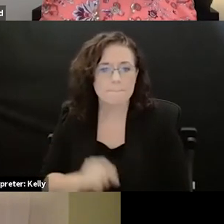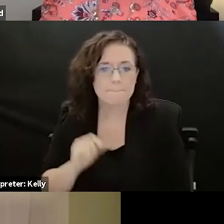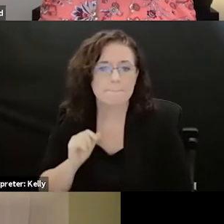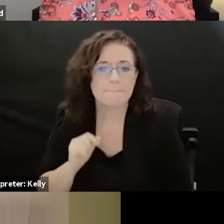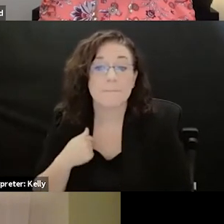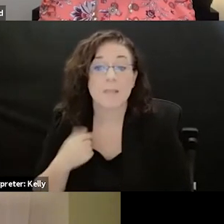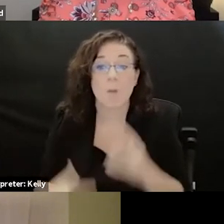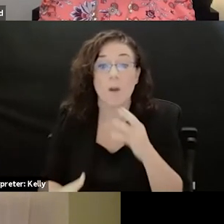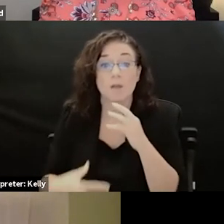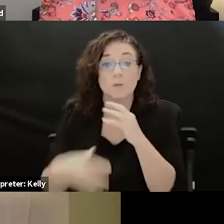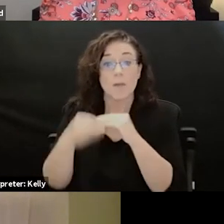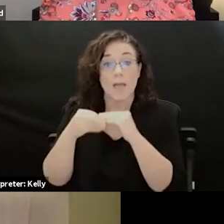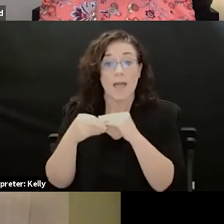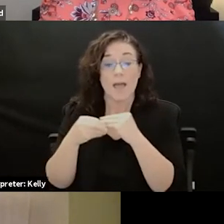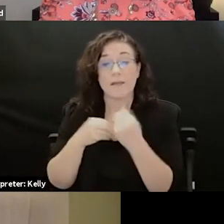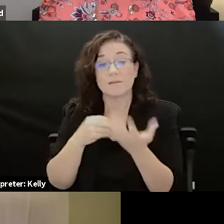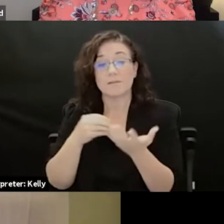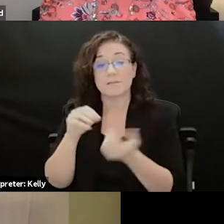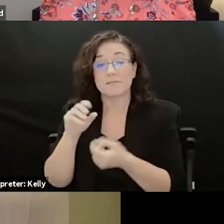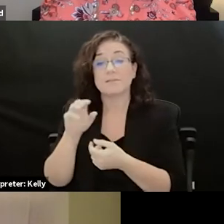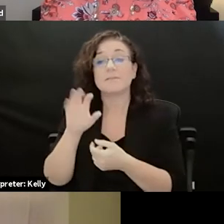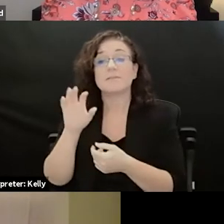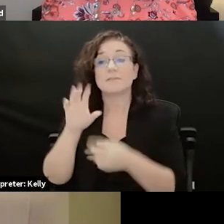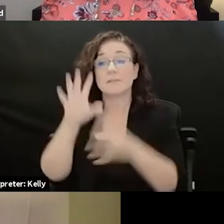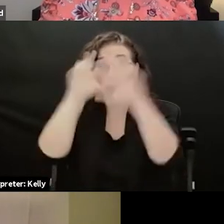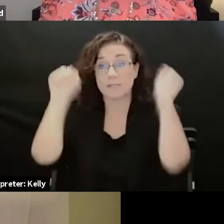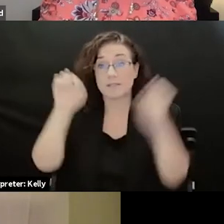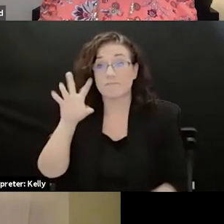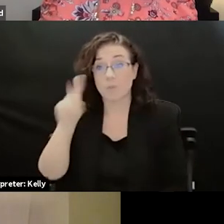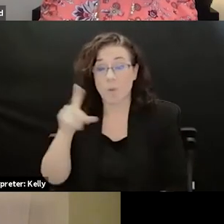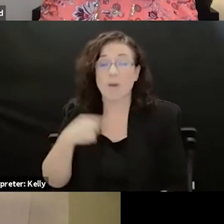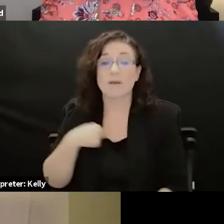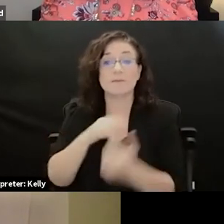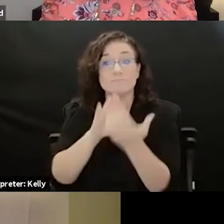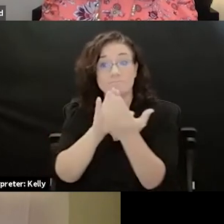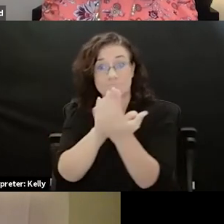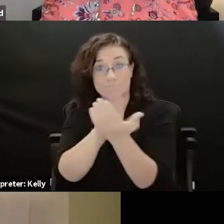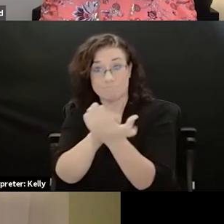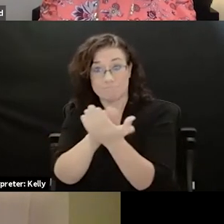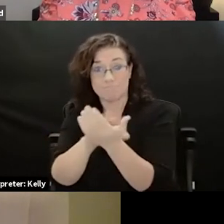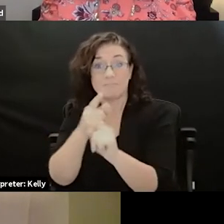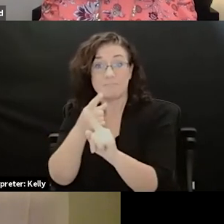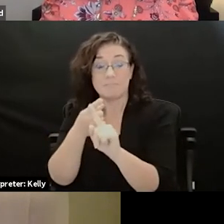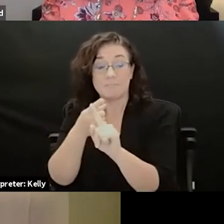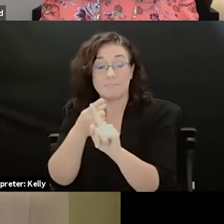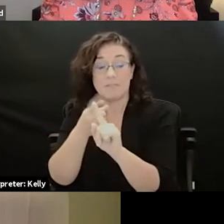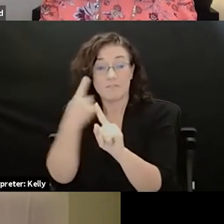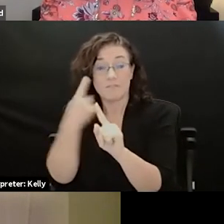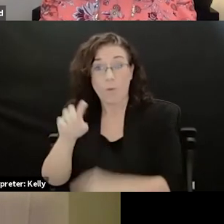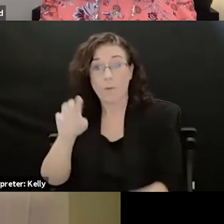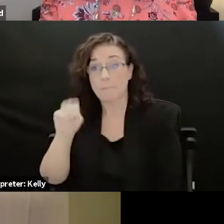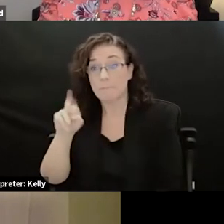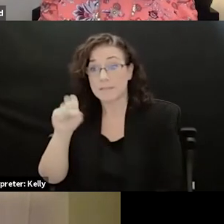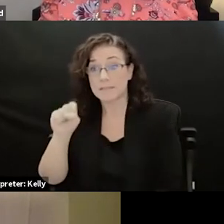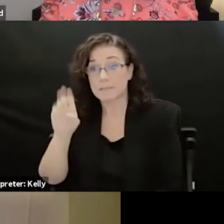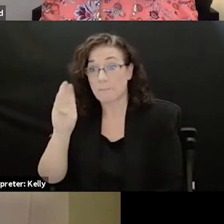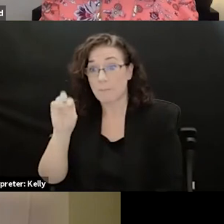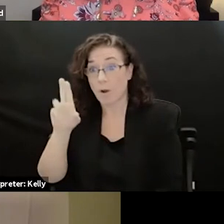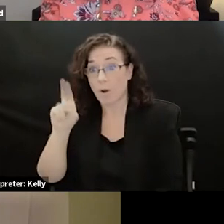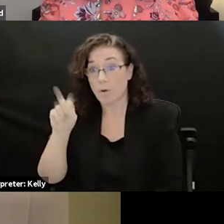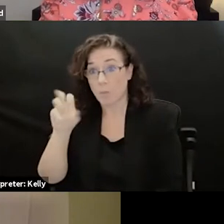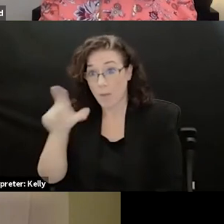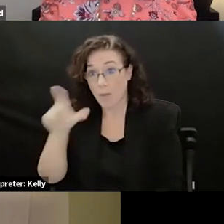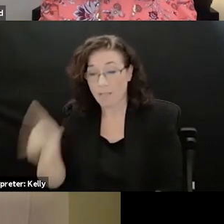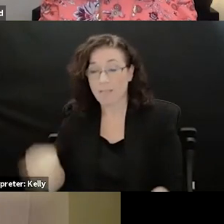addition to kudos to miss barnwell kudos to miss maldonado this is a perfect example of why we hired her because